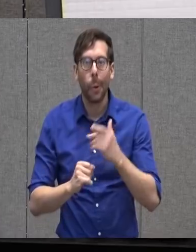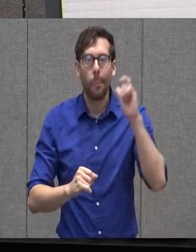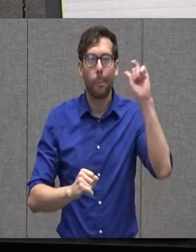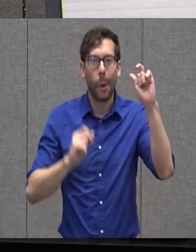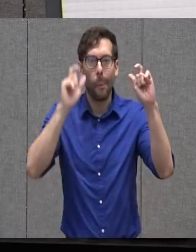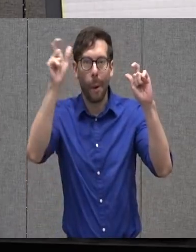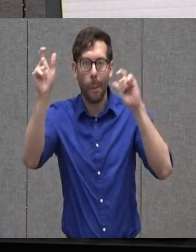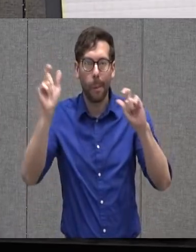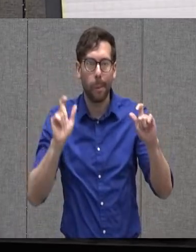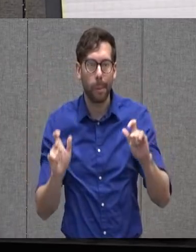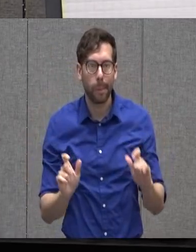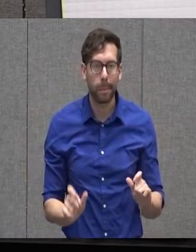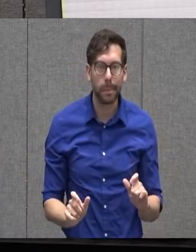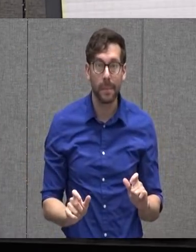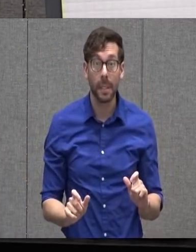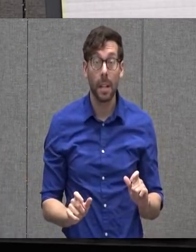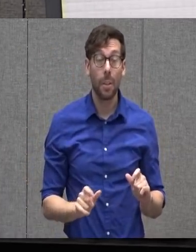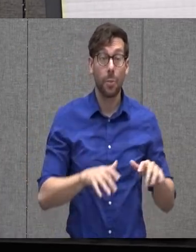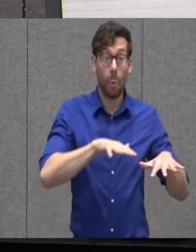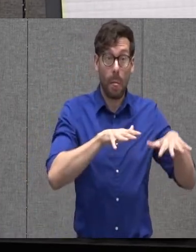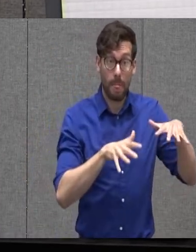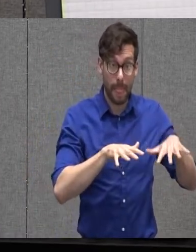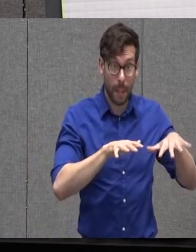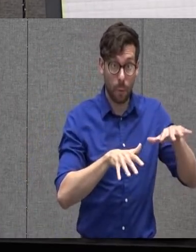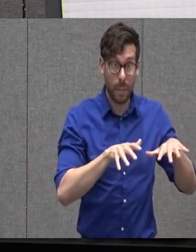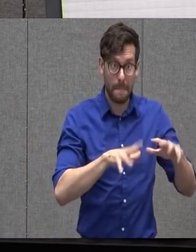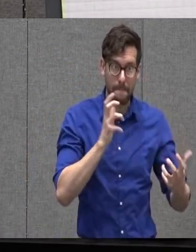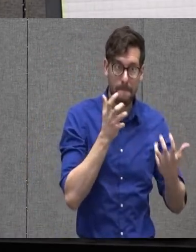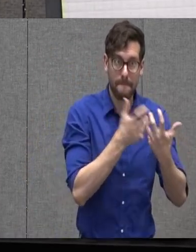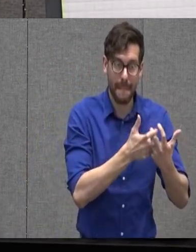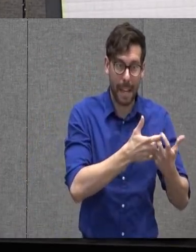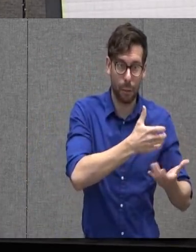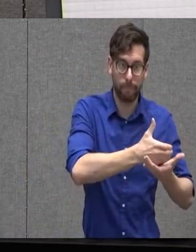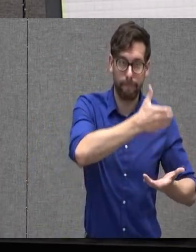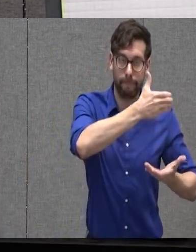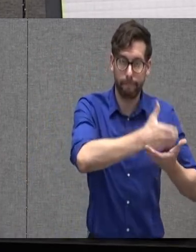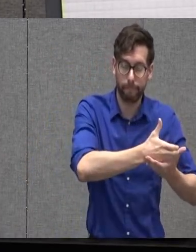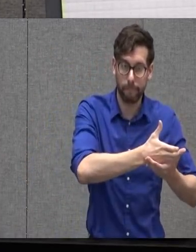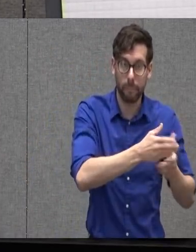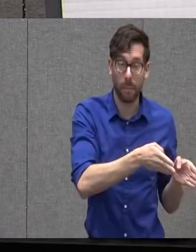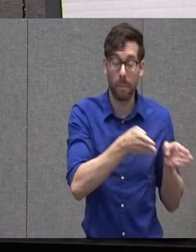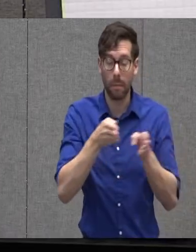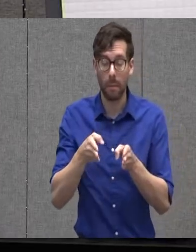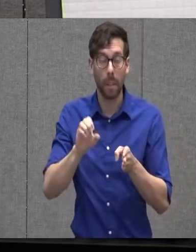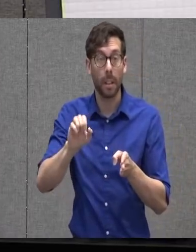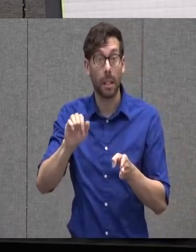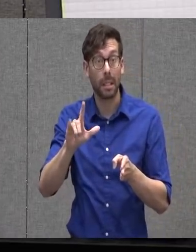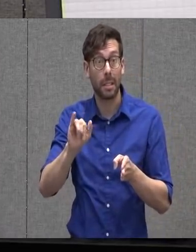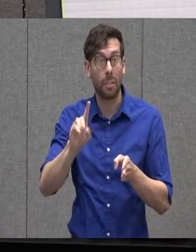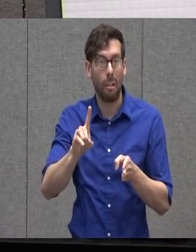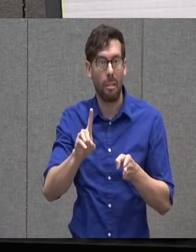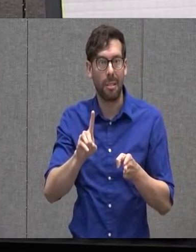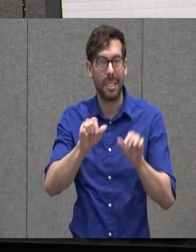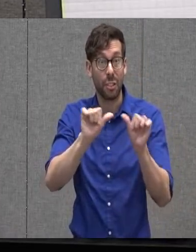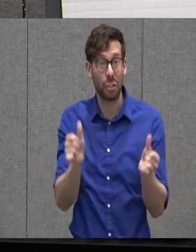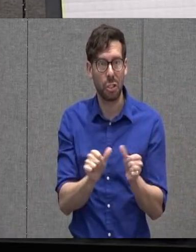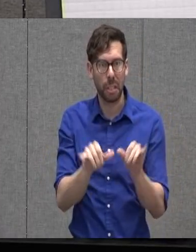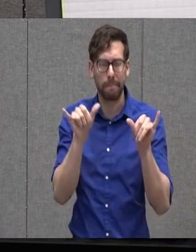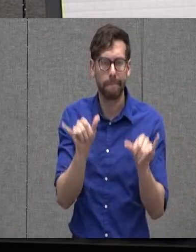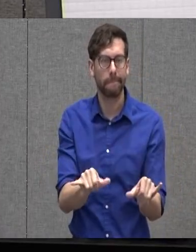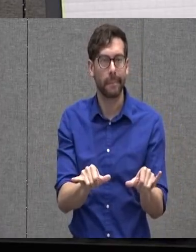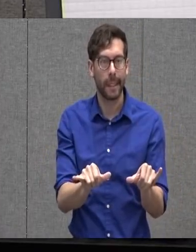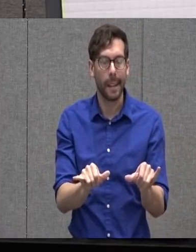the space of whatever container it's in. A solid keeps its shape. It wouldn't fill in whatever